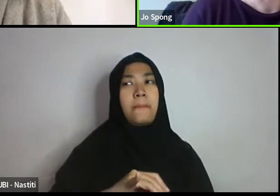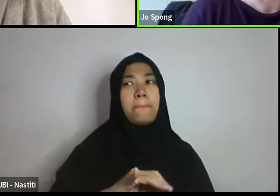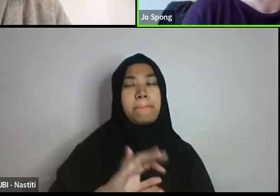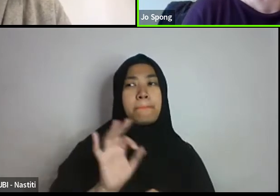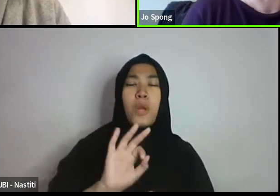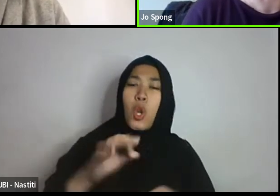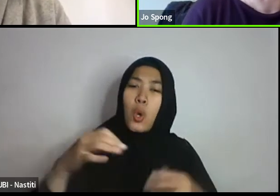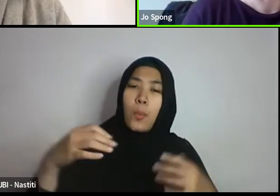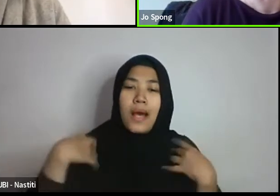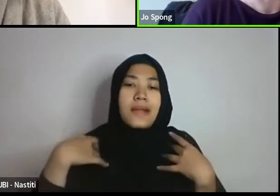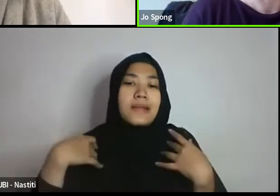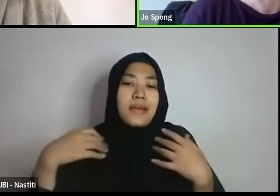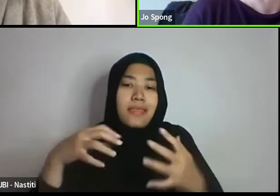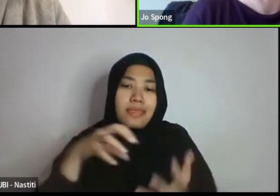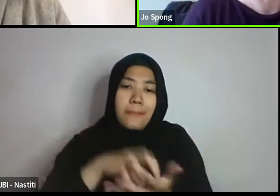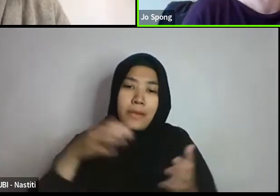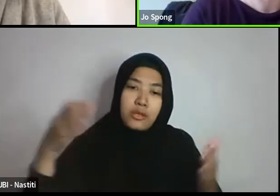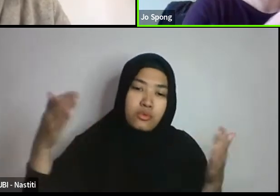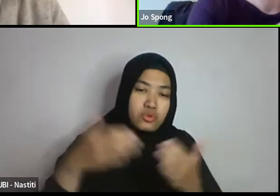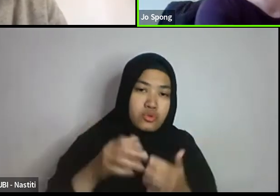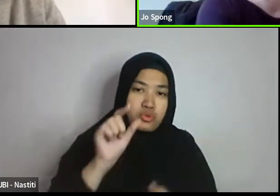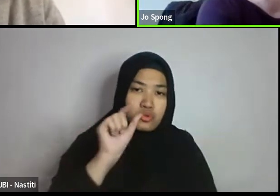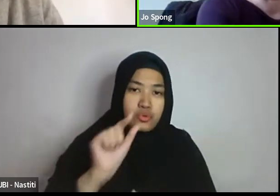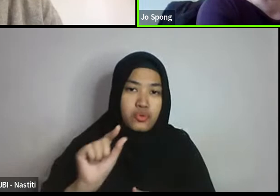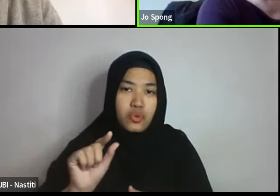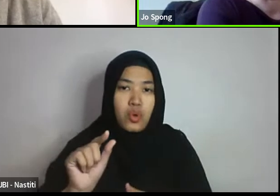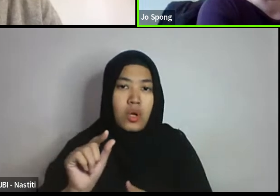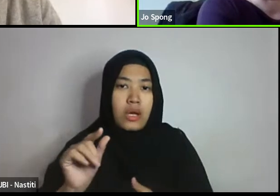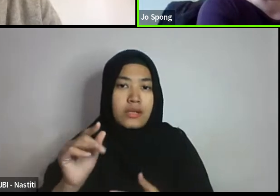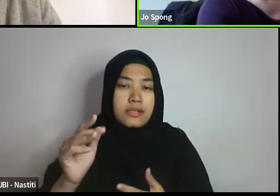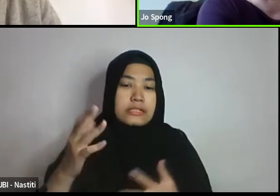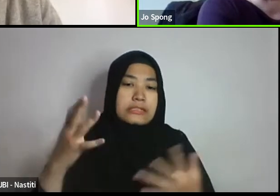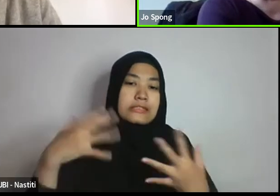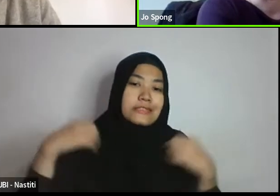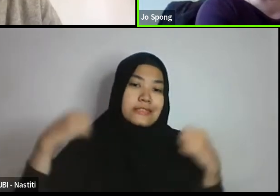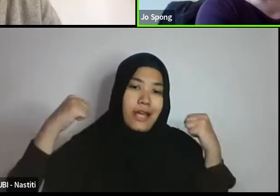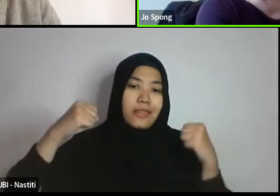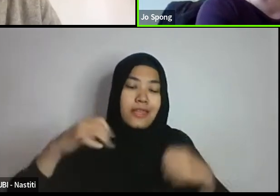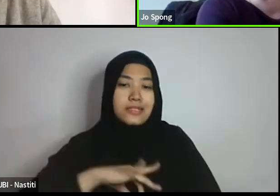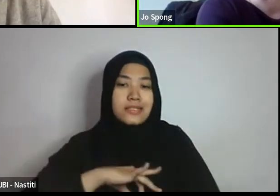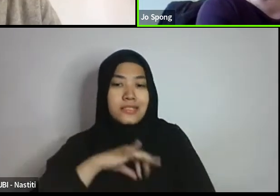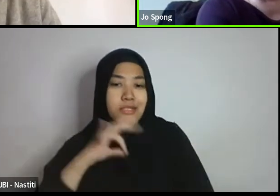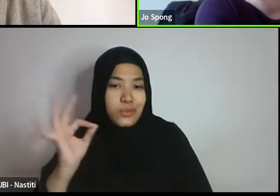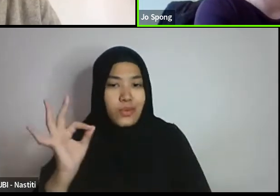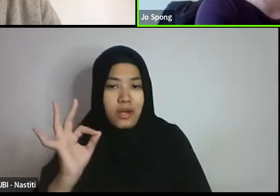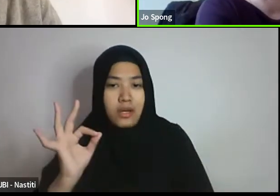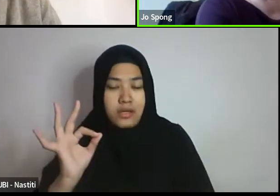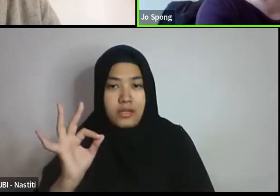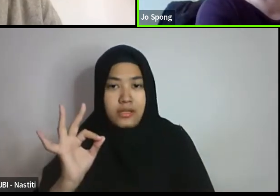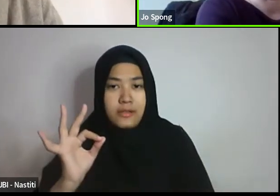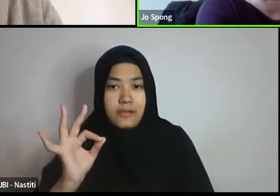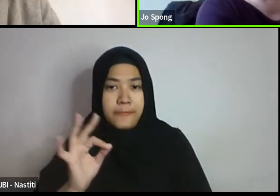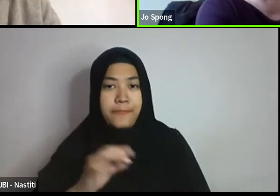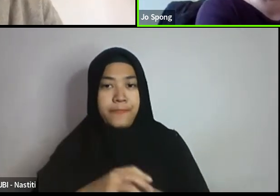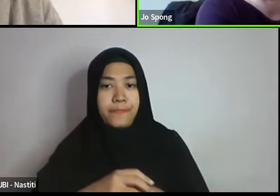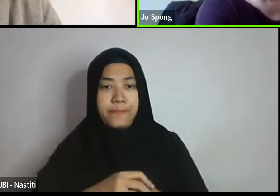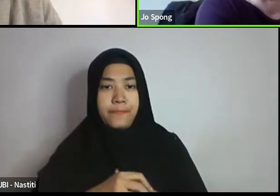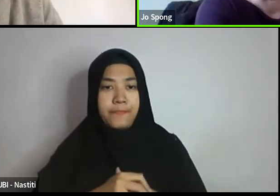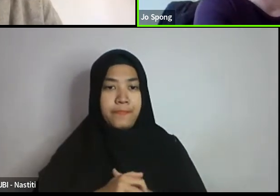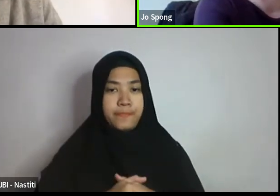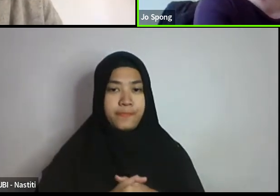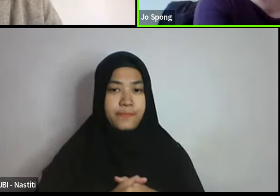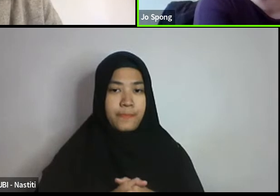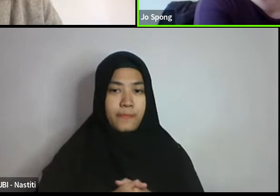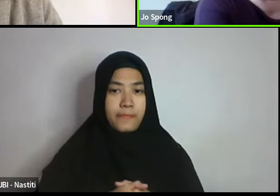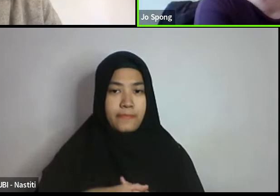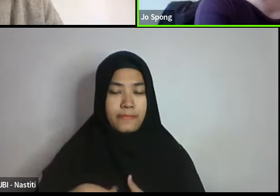not necessarily specific to the intellectual disability. It's more just for people with mental health conditions